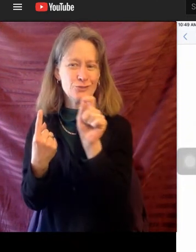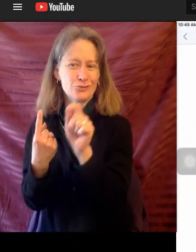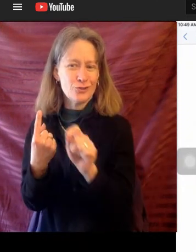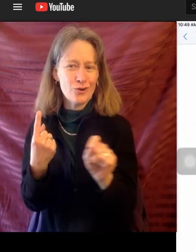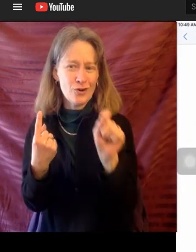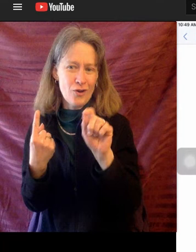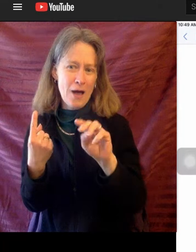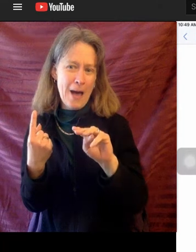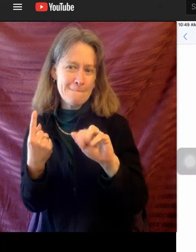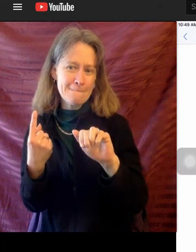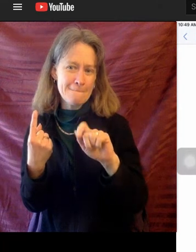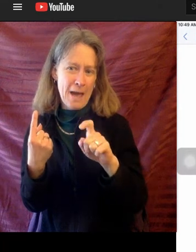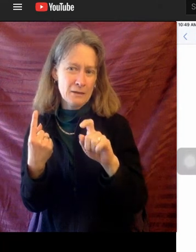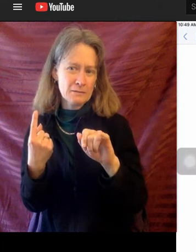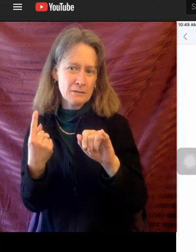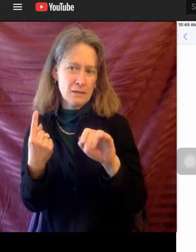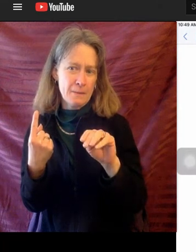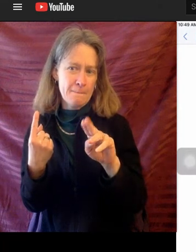maximum.